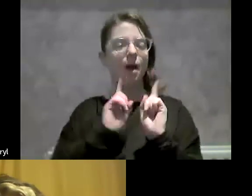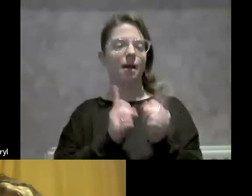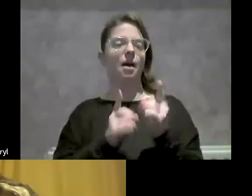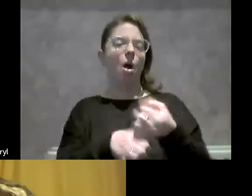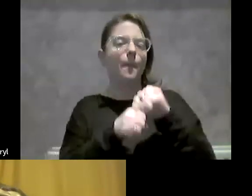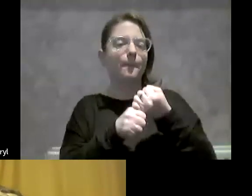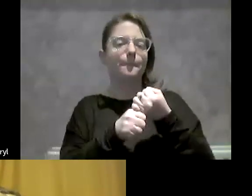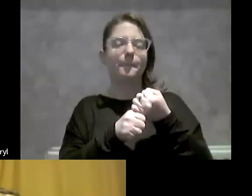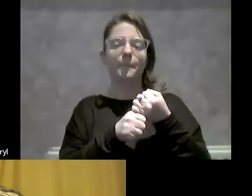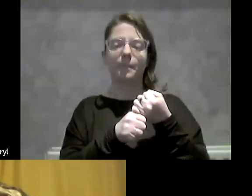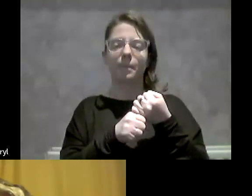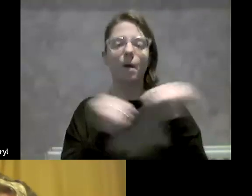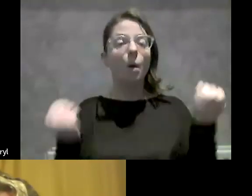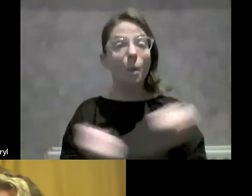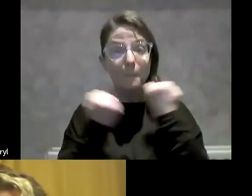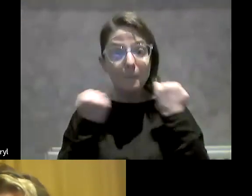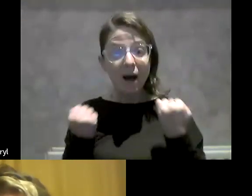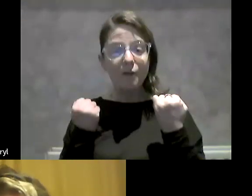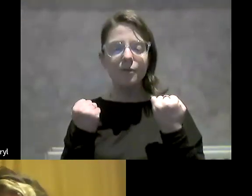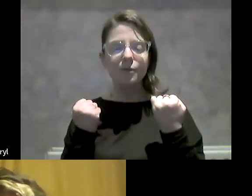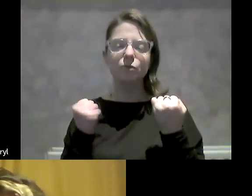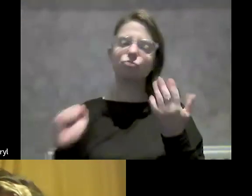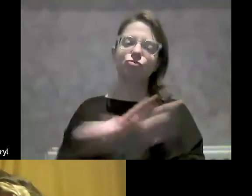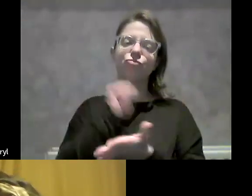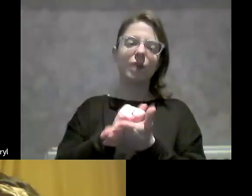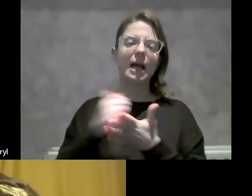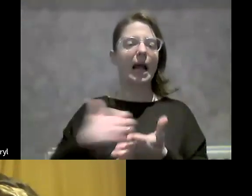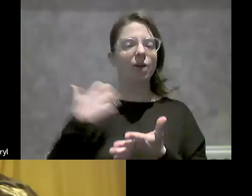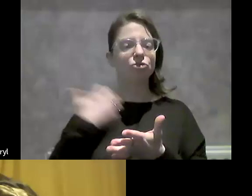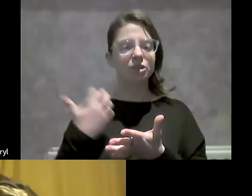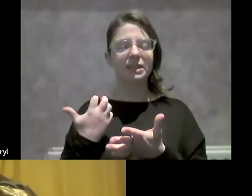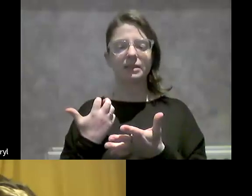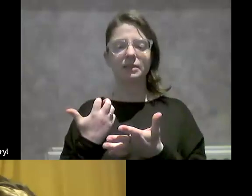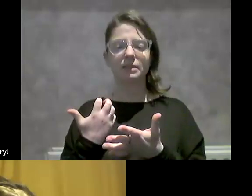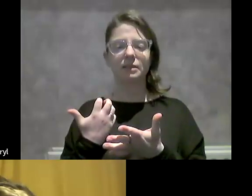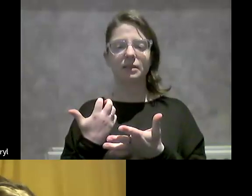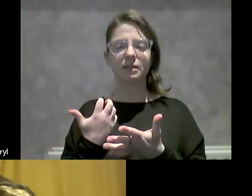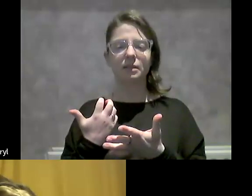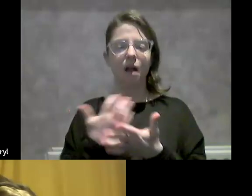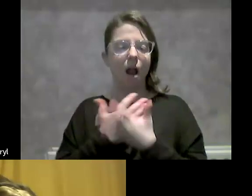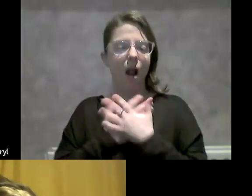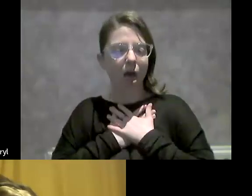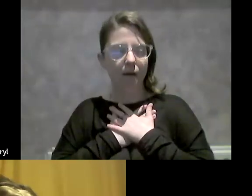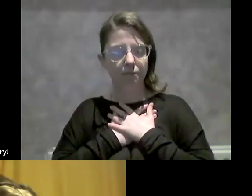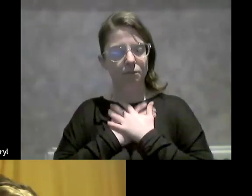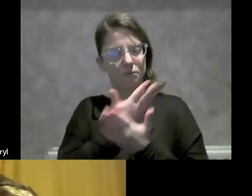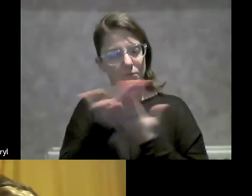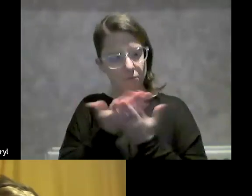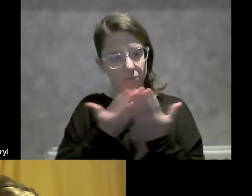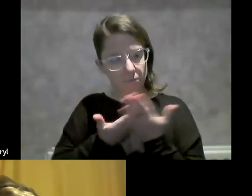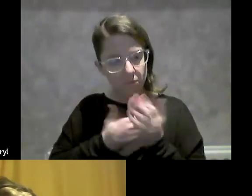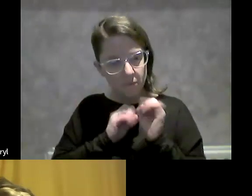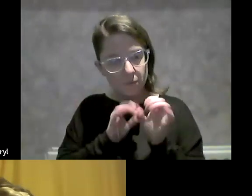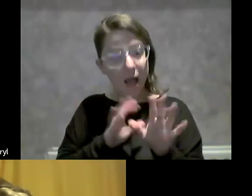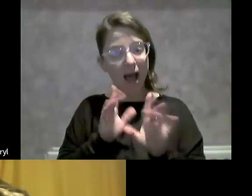said, powerful and rightfully angry. Becky said, loved the powerful poetry and yes, the